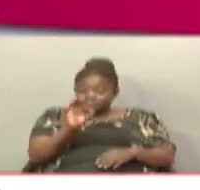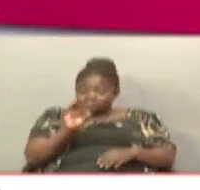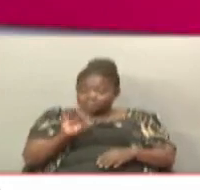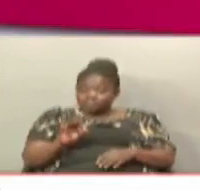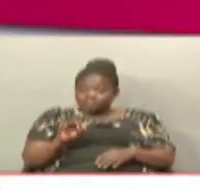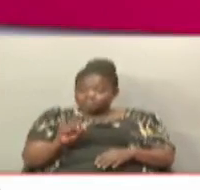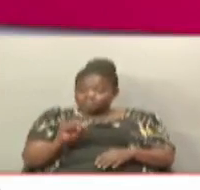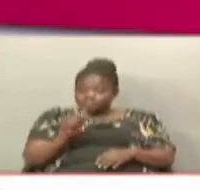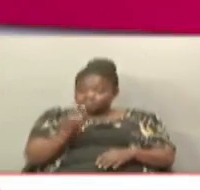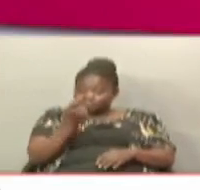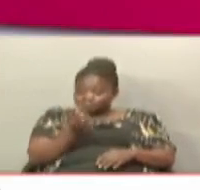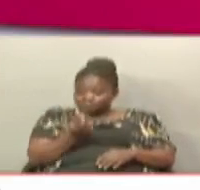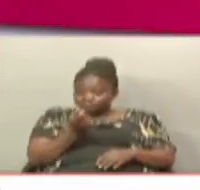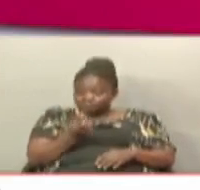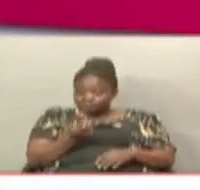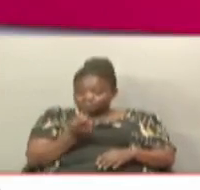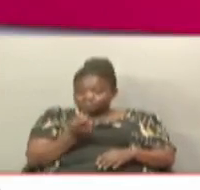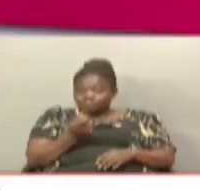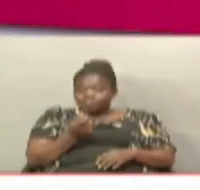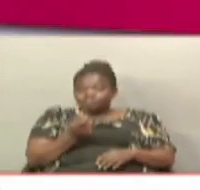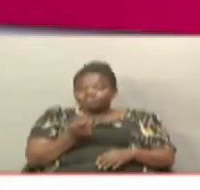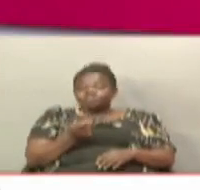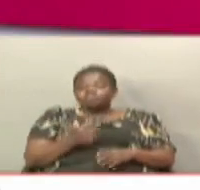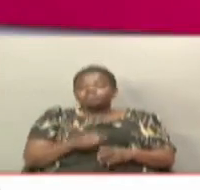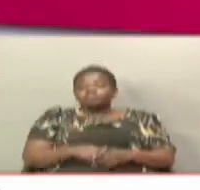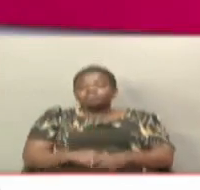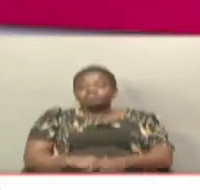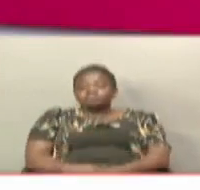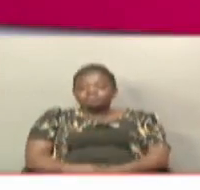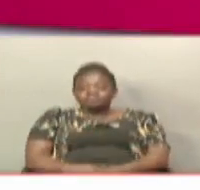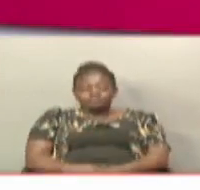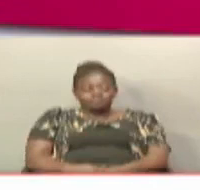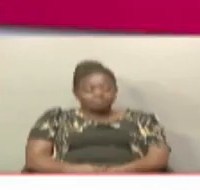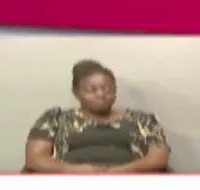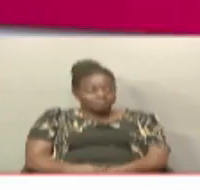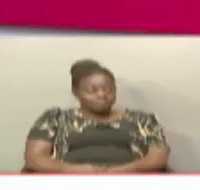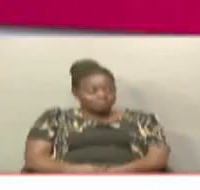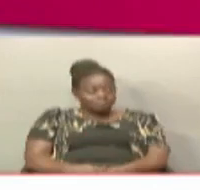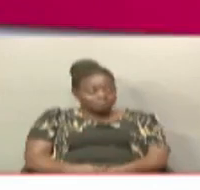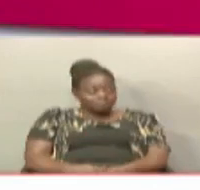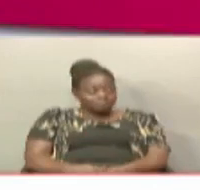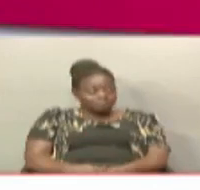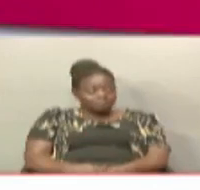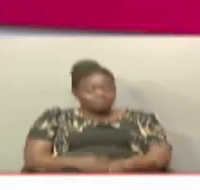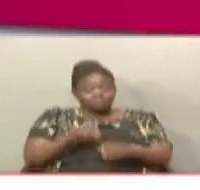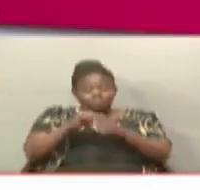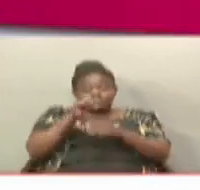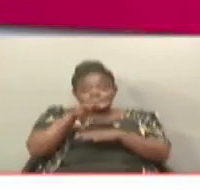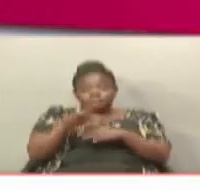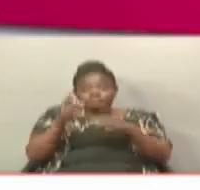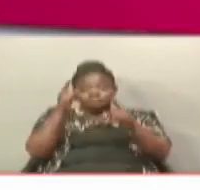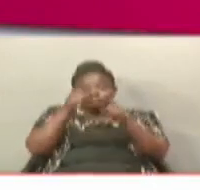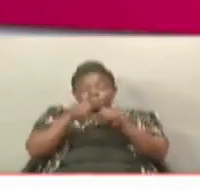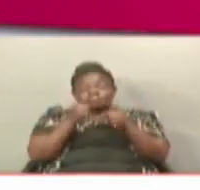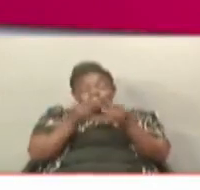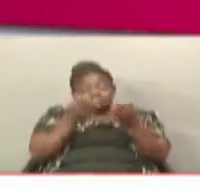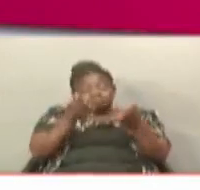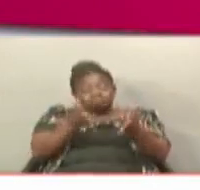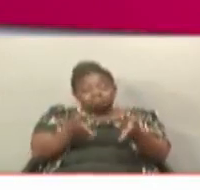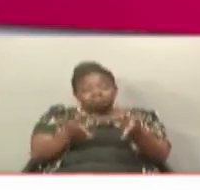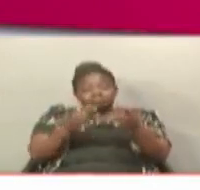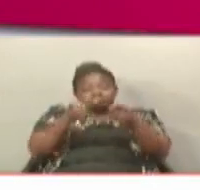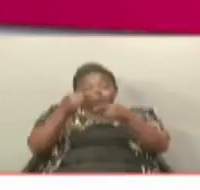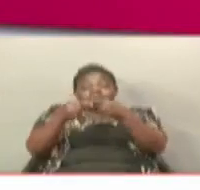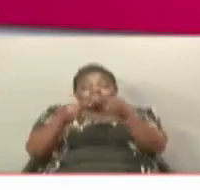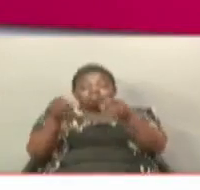lw'enkya nsaba okkirize ogula akatabo kano weeyongere okumanya ebifudde mu nsi. Mu birimu ebyamabaati bibino